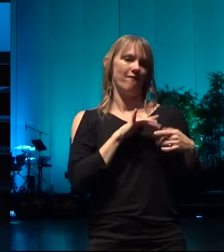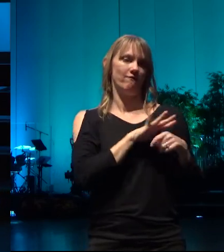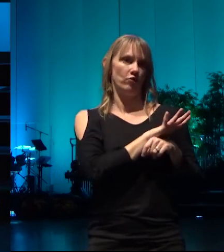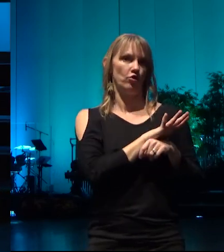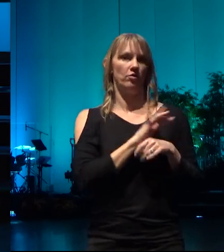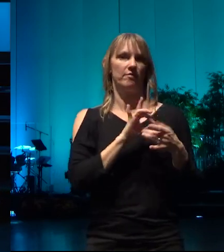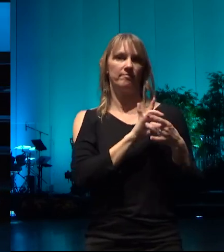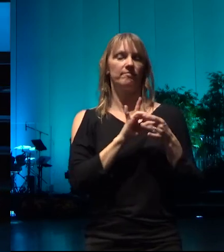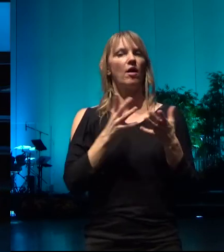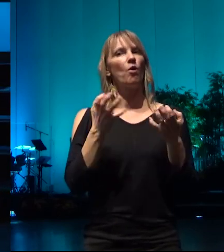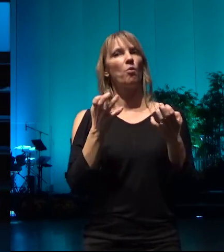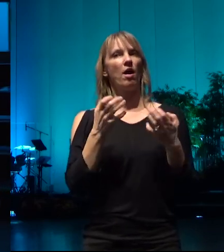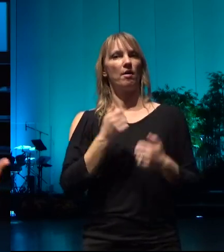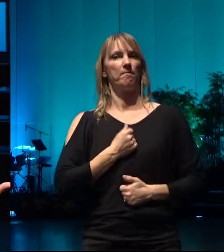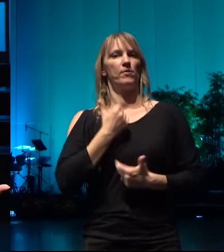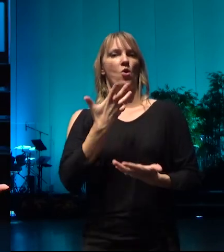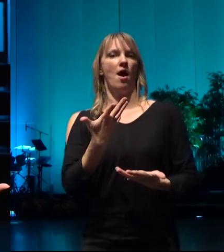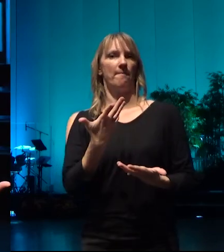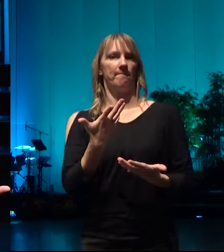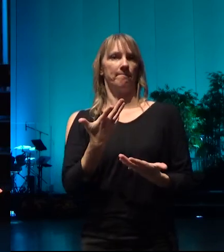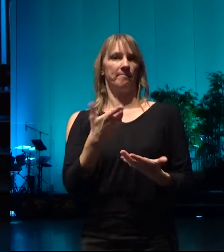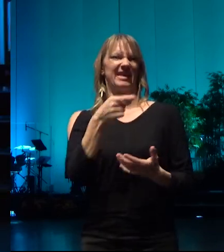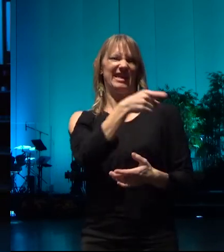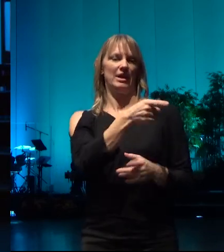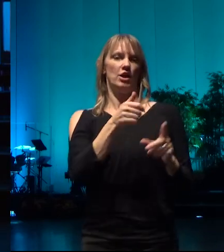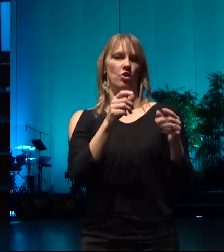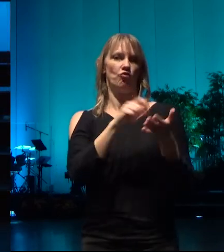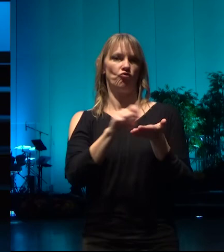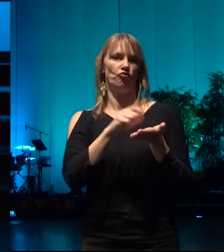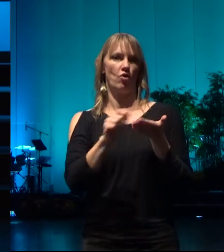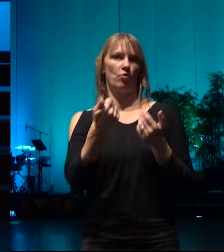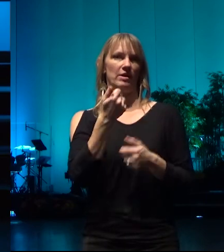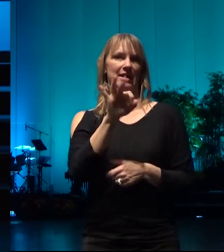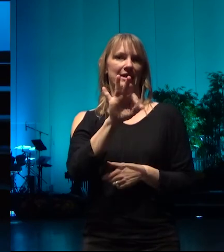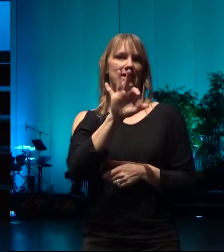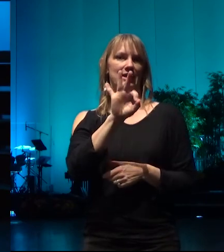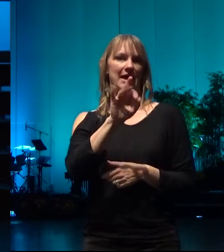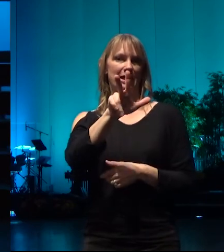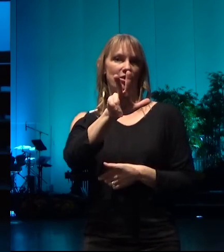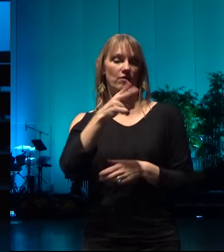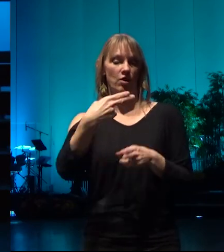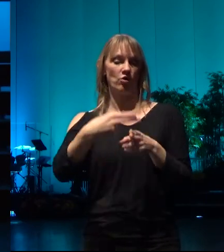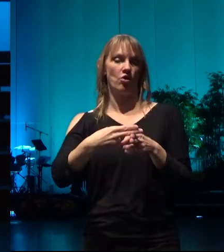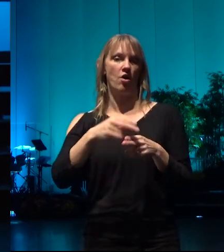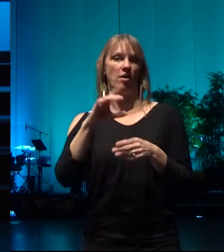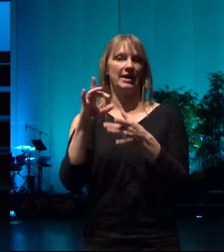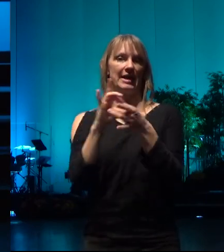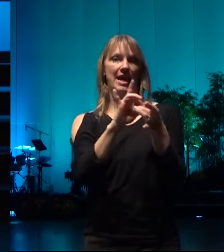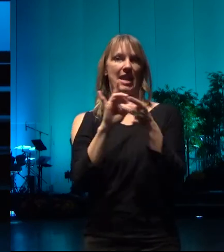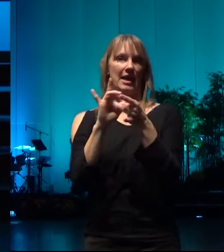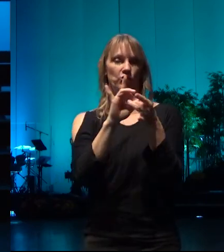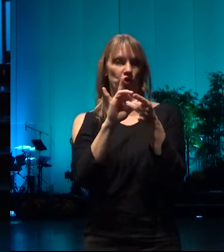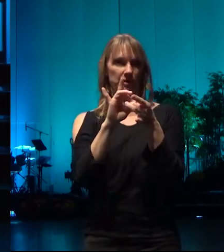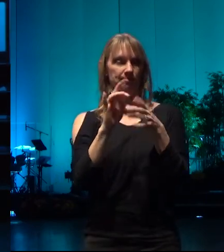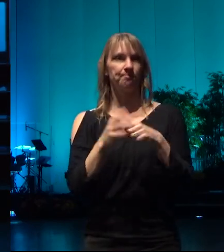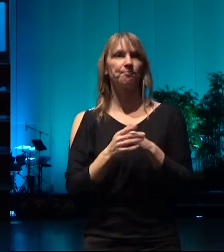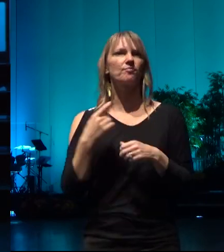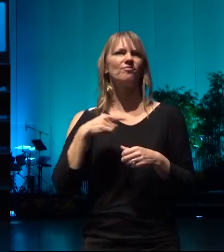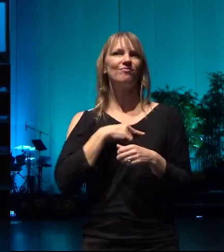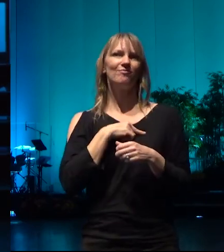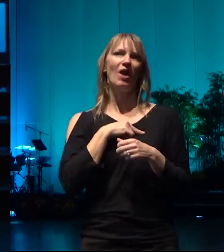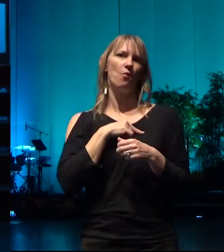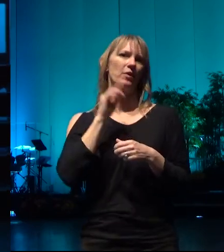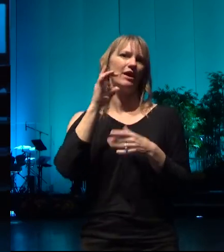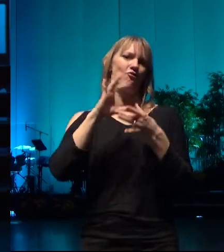memorial service. And I invite you to get quiet as I read it today, and right after I'm complete with it, we're going to pray together for